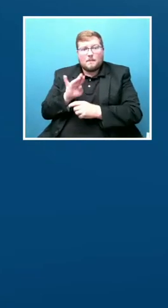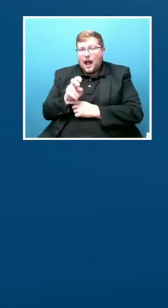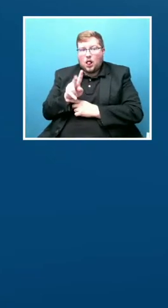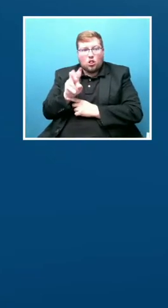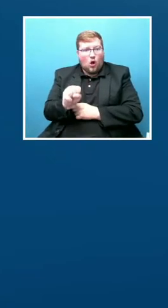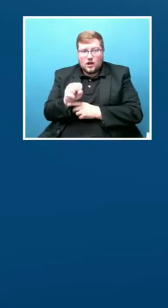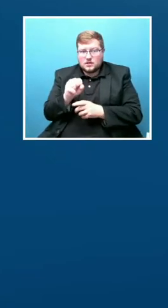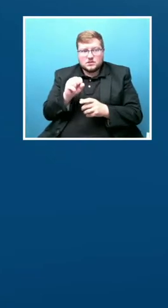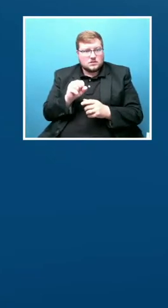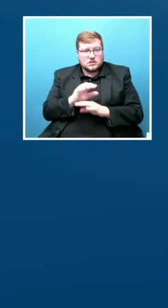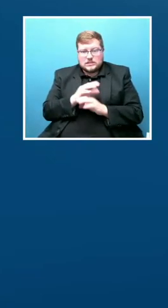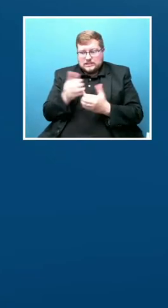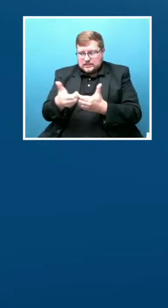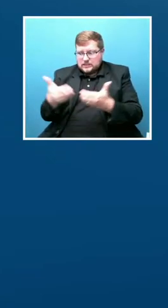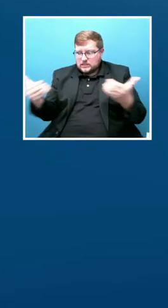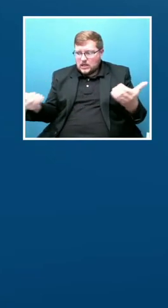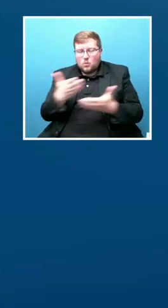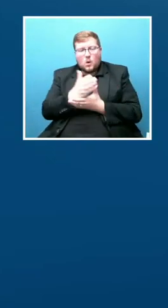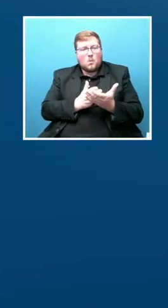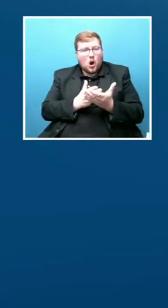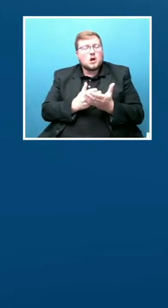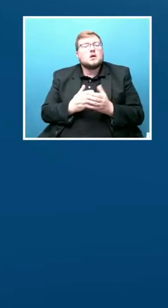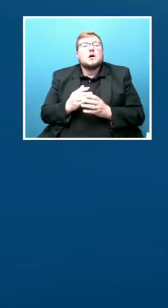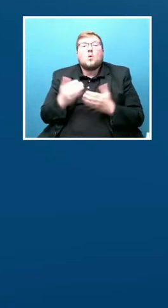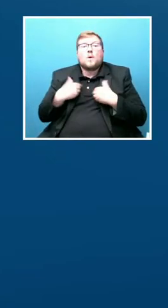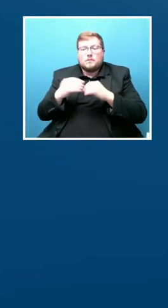and they're a completely separate section. There was